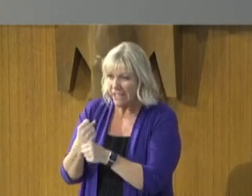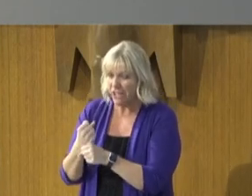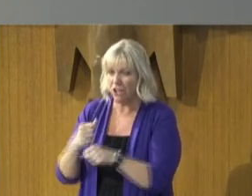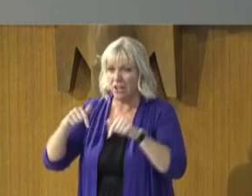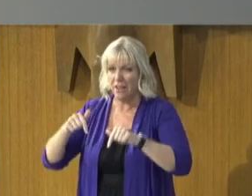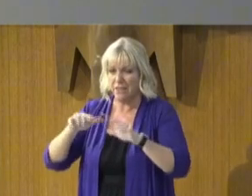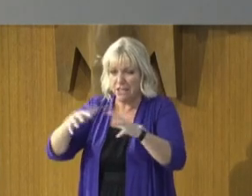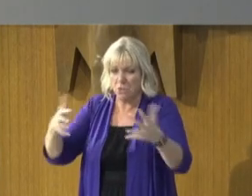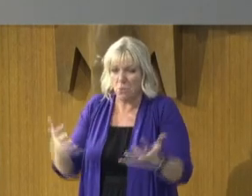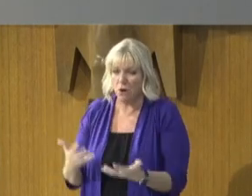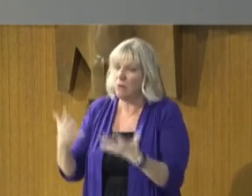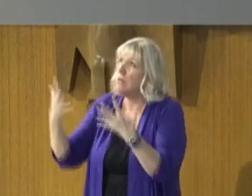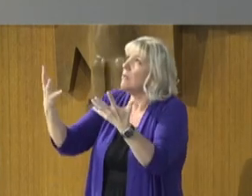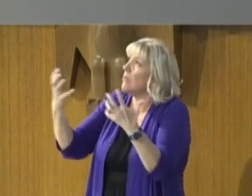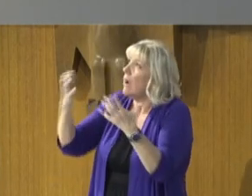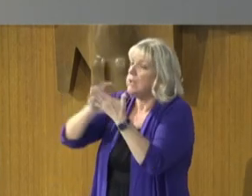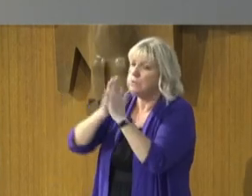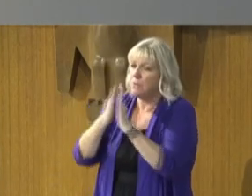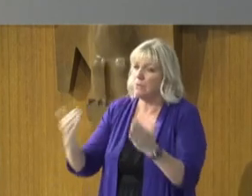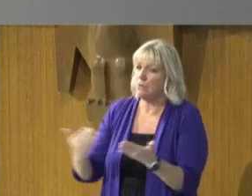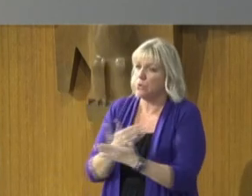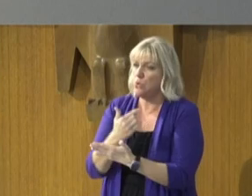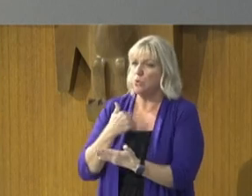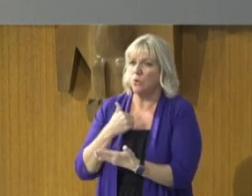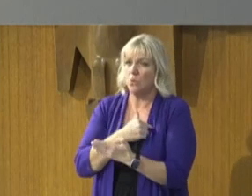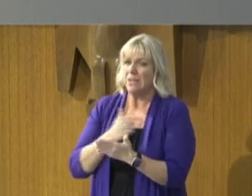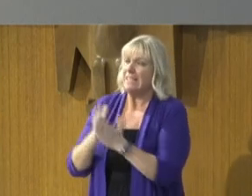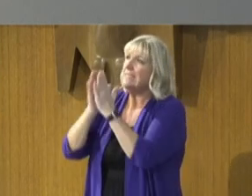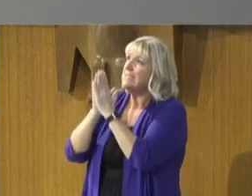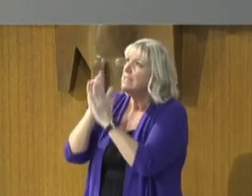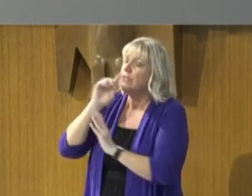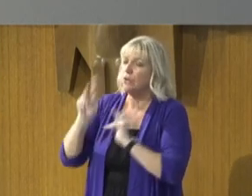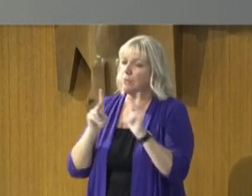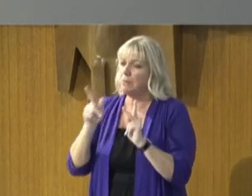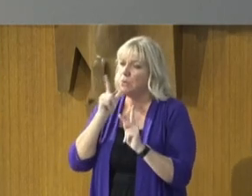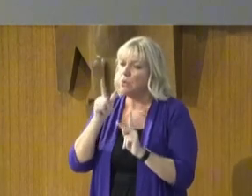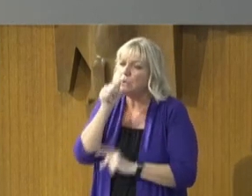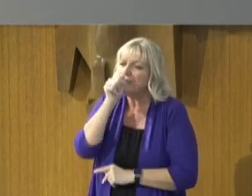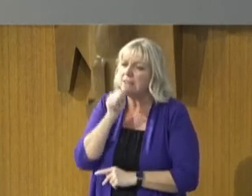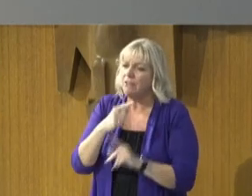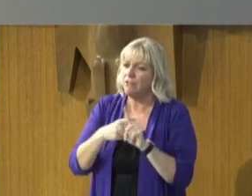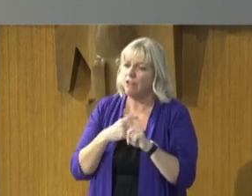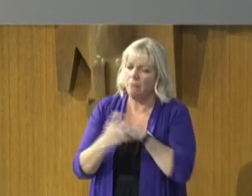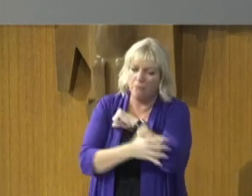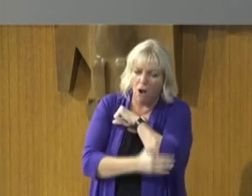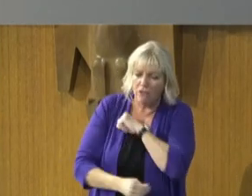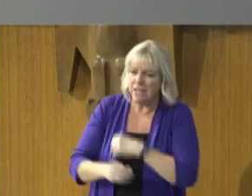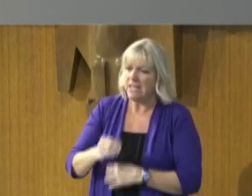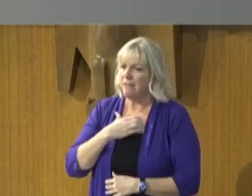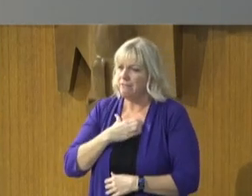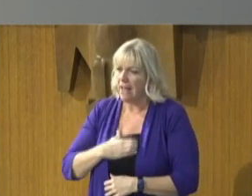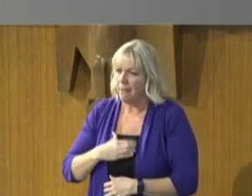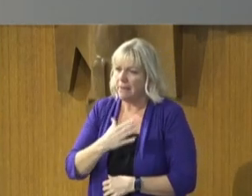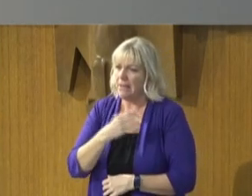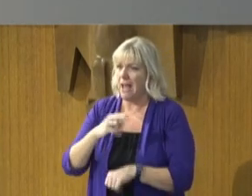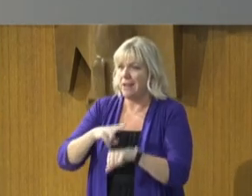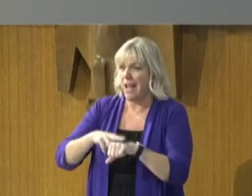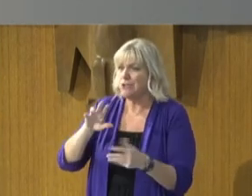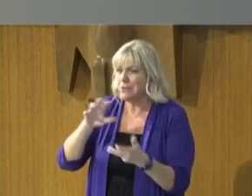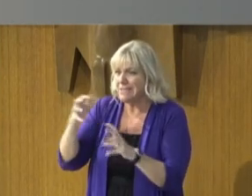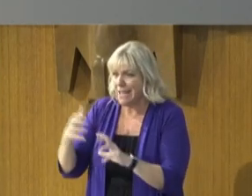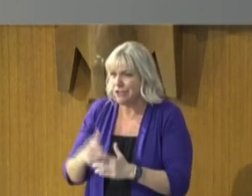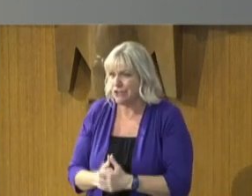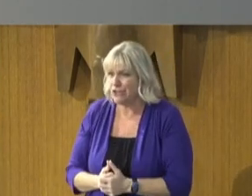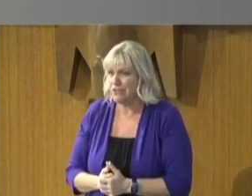made new, we cry out with those who suffer from poverty and famine and natural disasters. We cry out